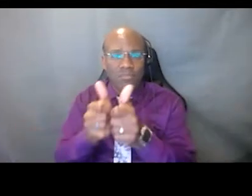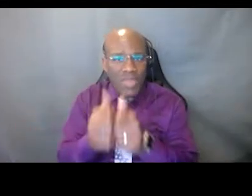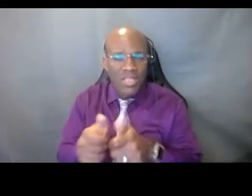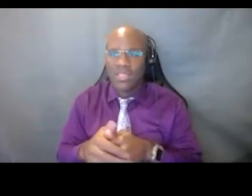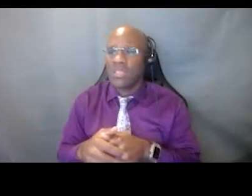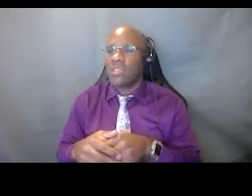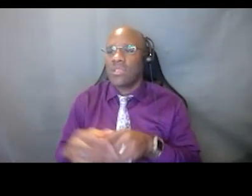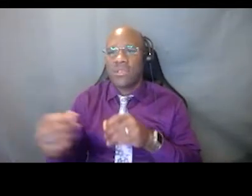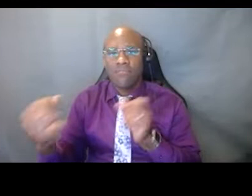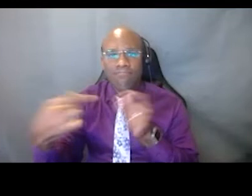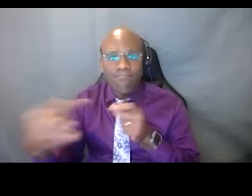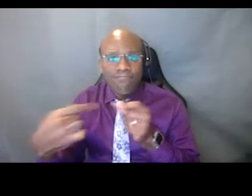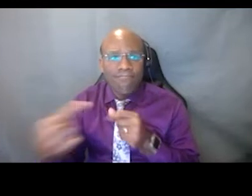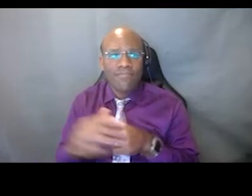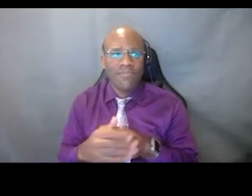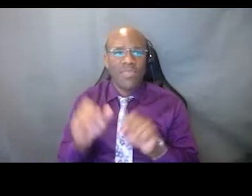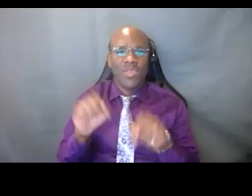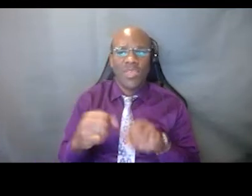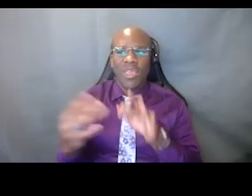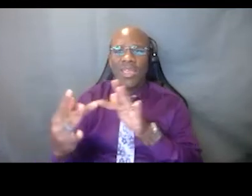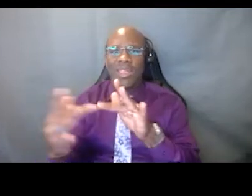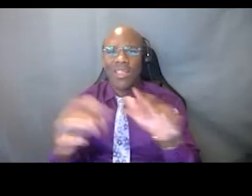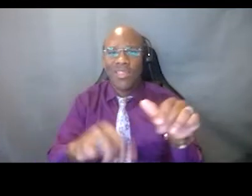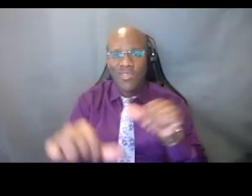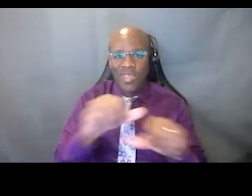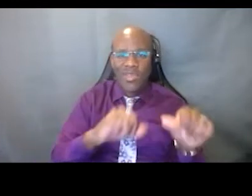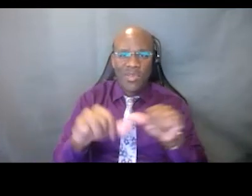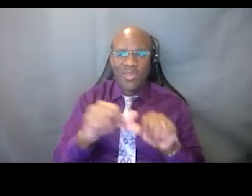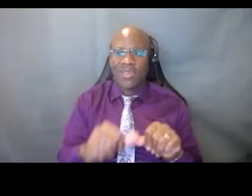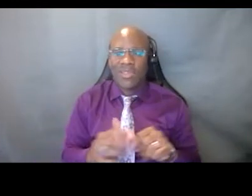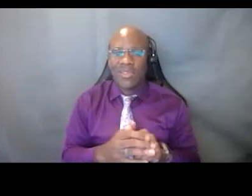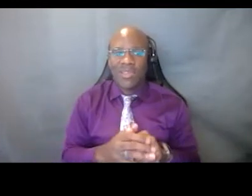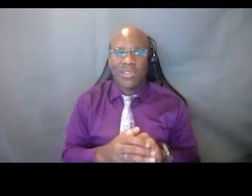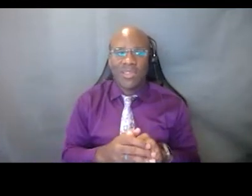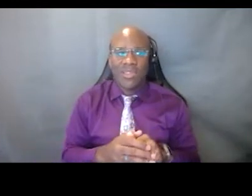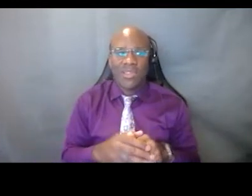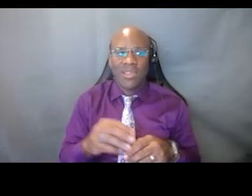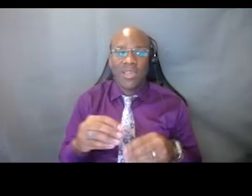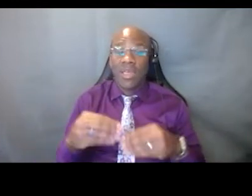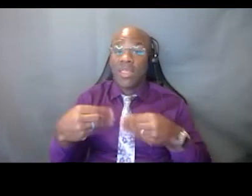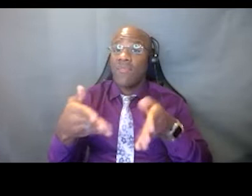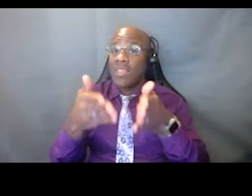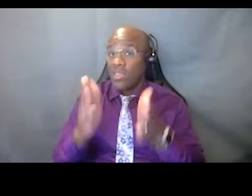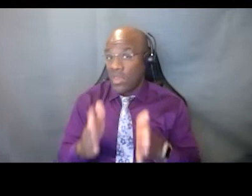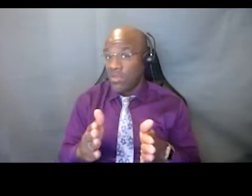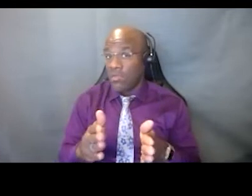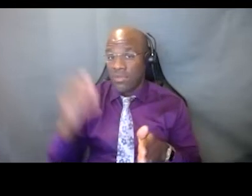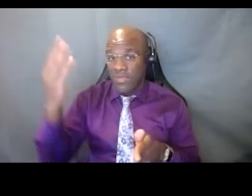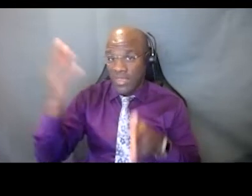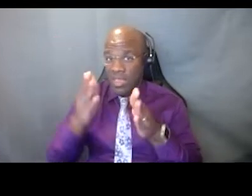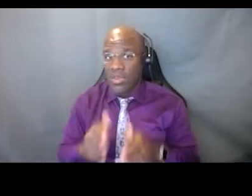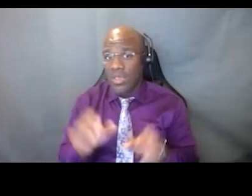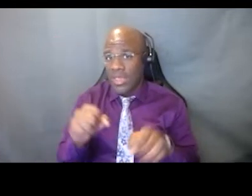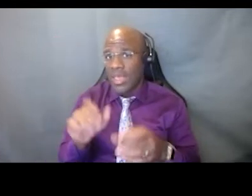know that you connected to. All the facilitators are available to do that too, but it's nice because it's just ongoing outside of the group.